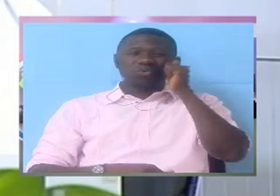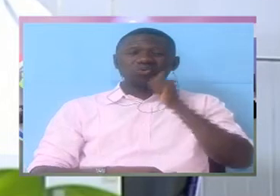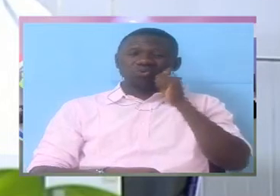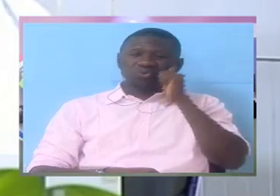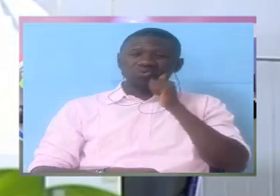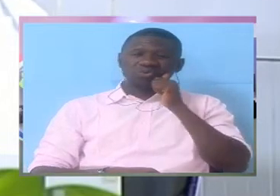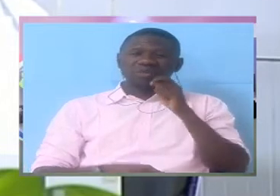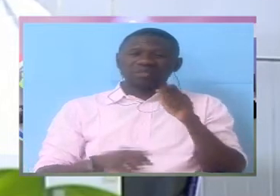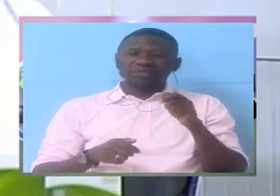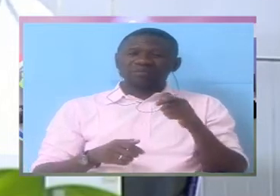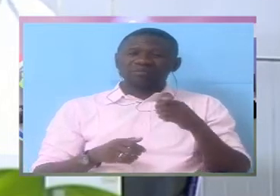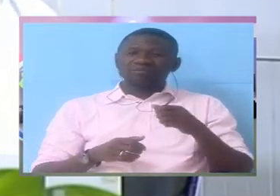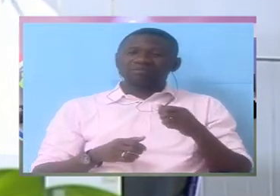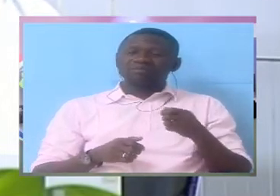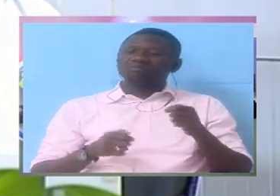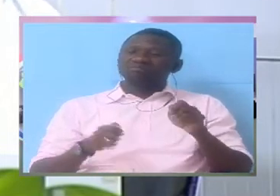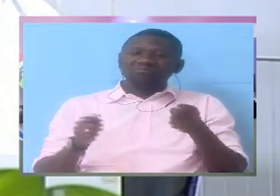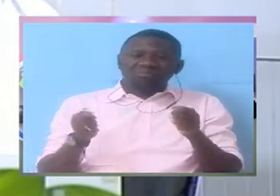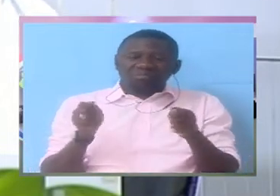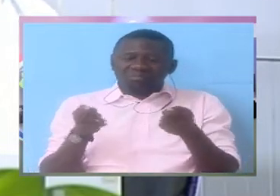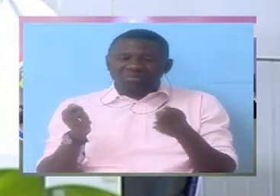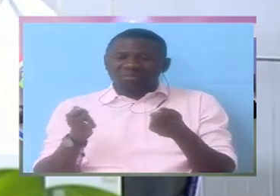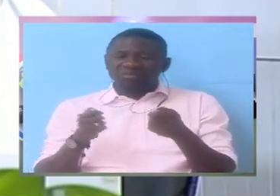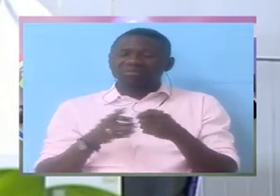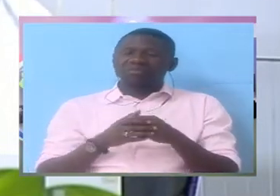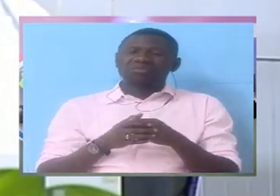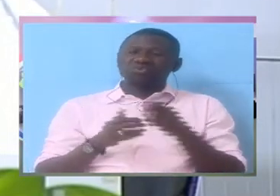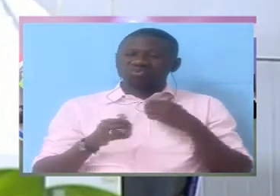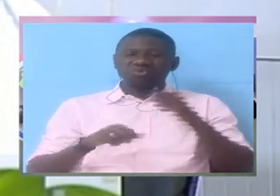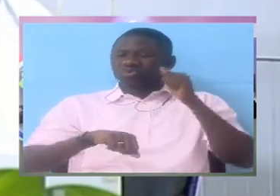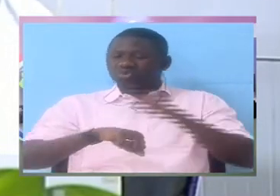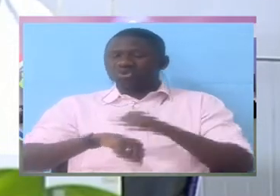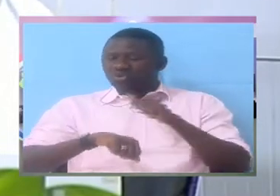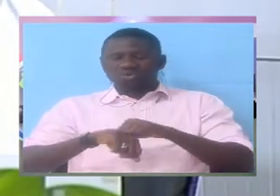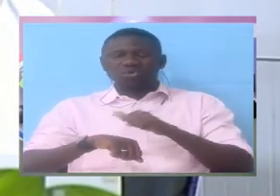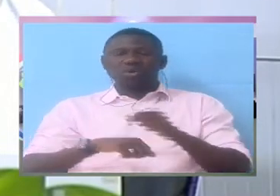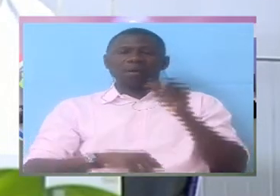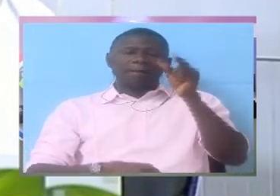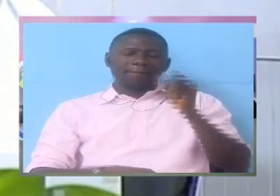heavy machines to torture somebody